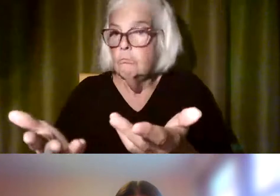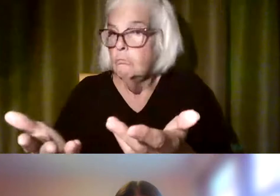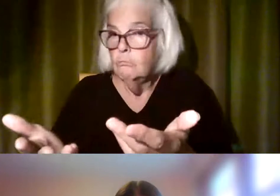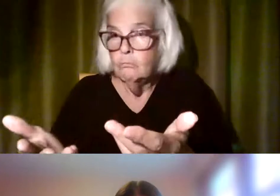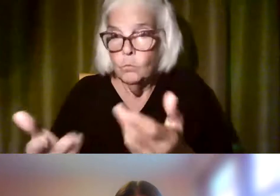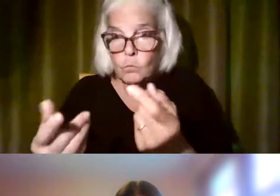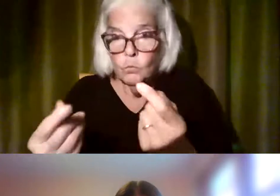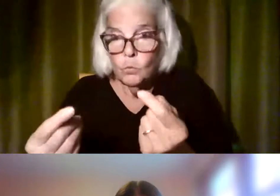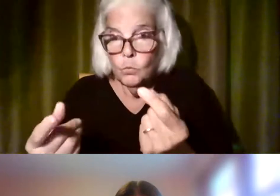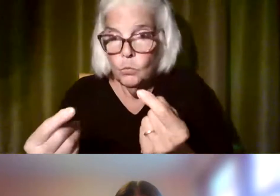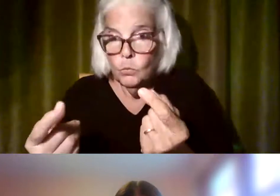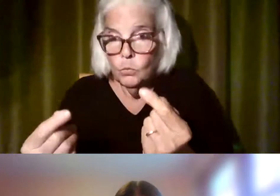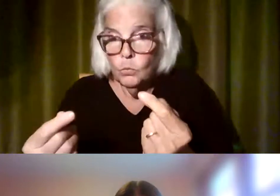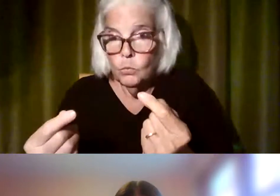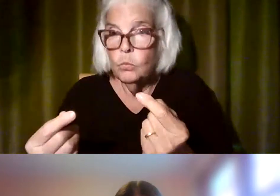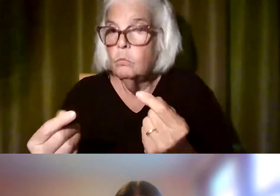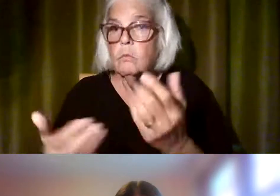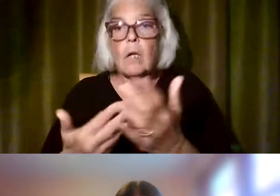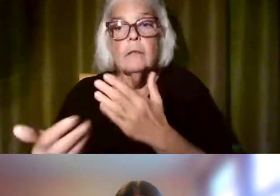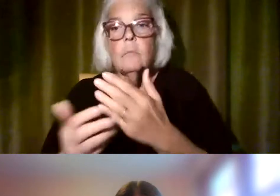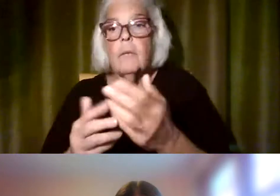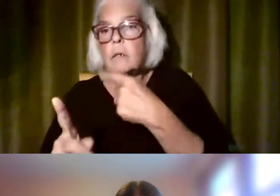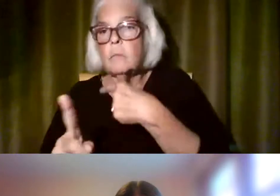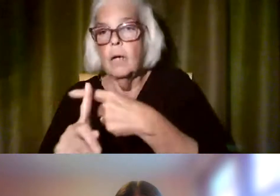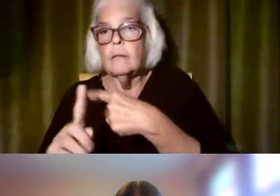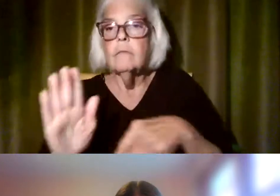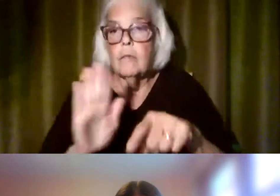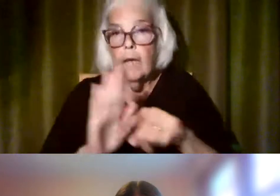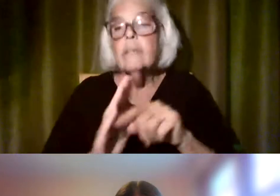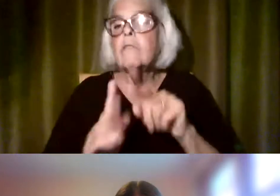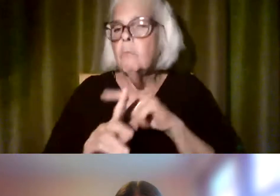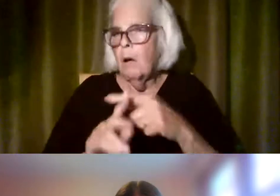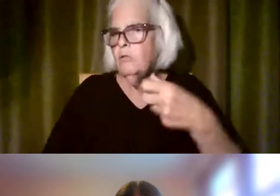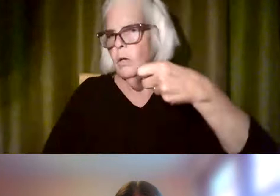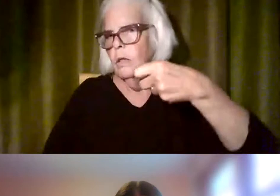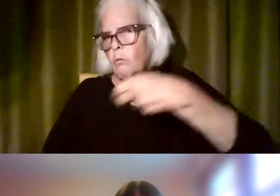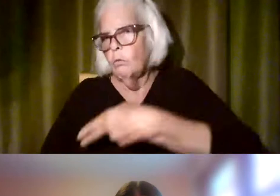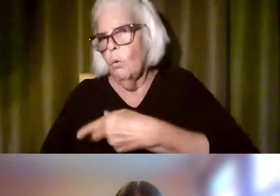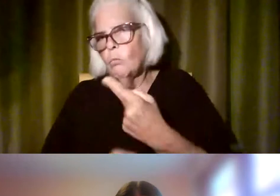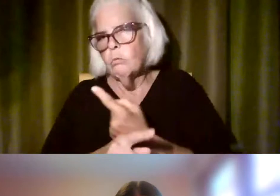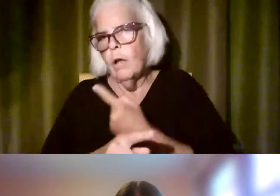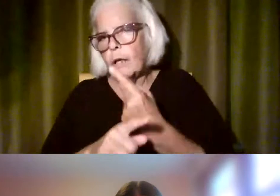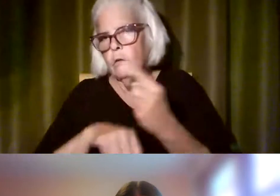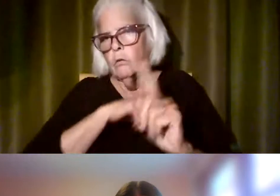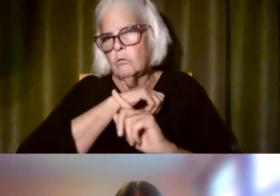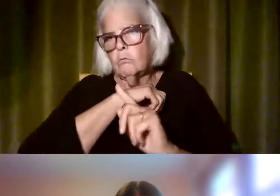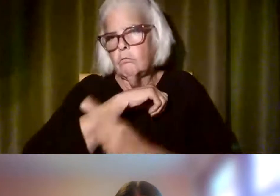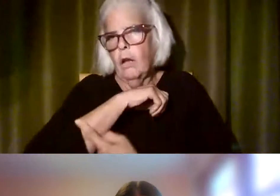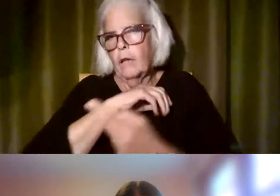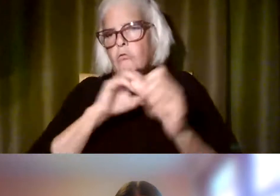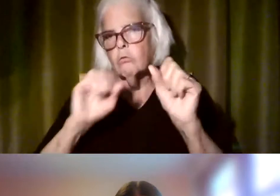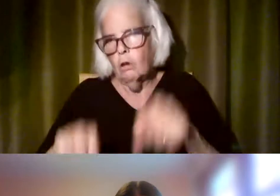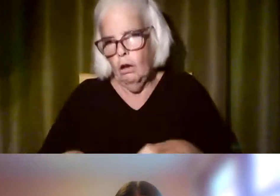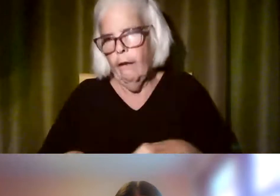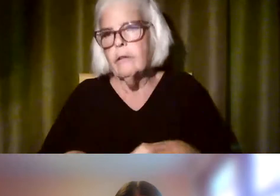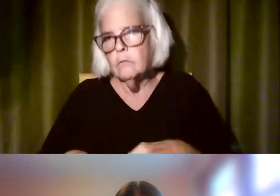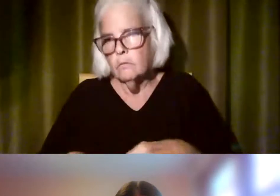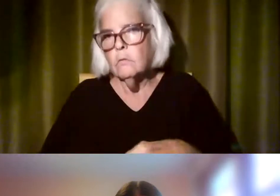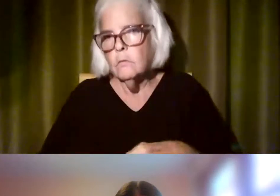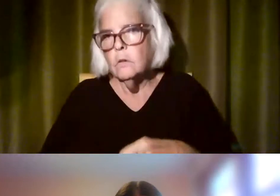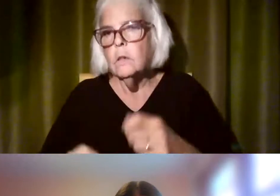trash. Same is true if test kits, if you're distributing test kits and something that